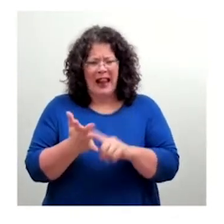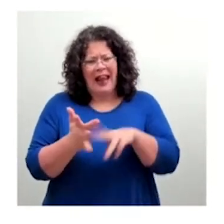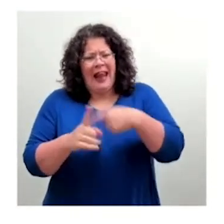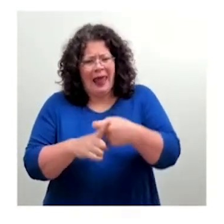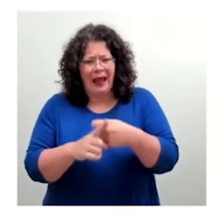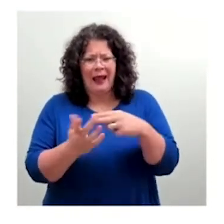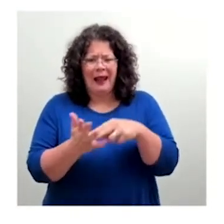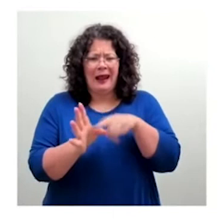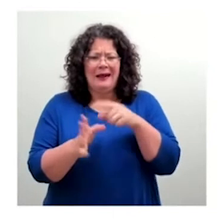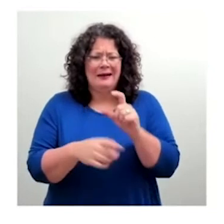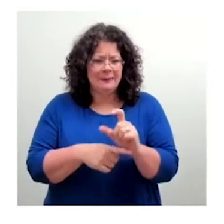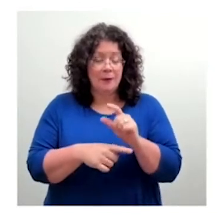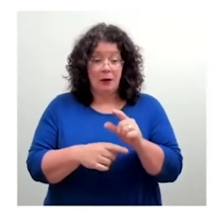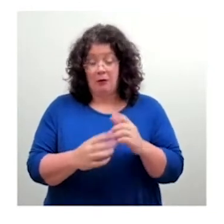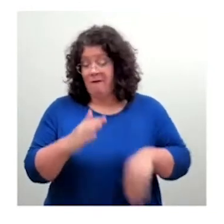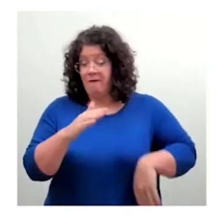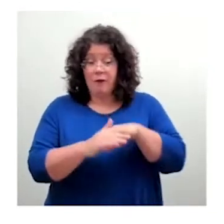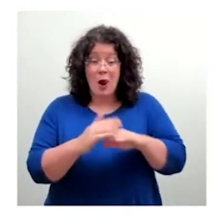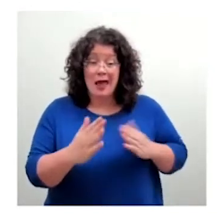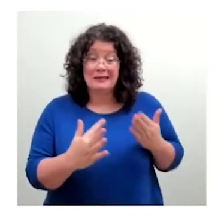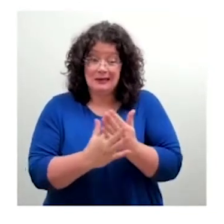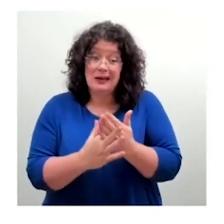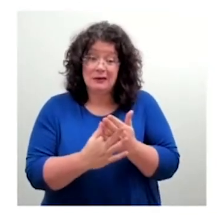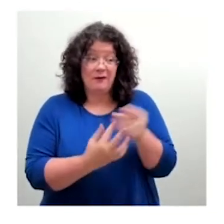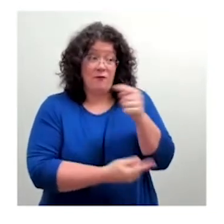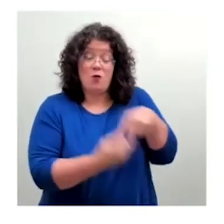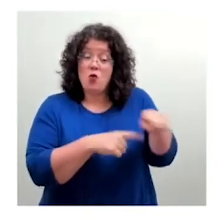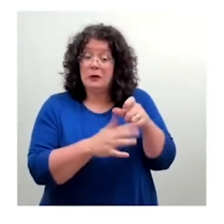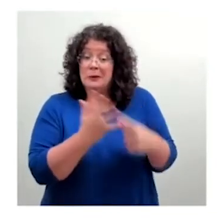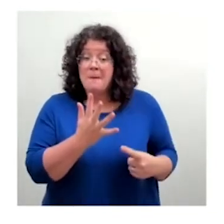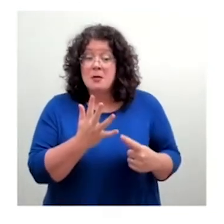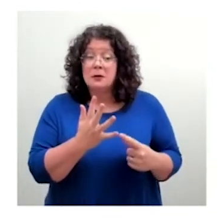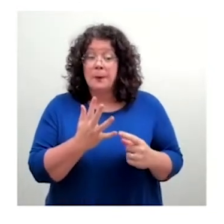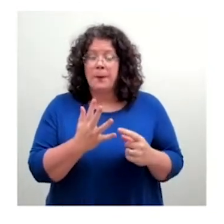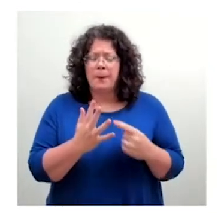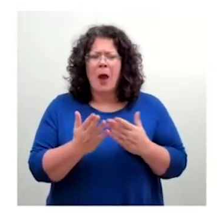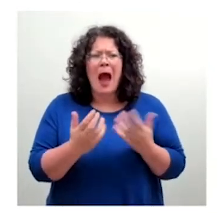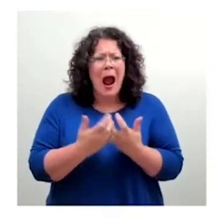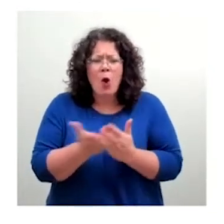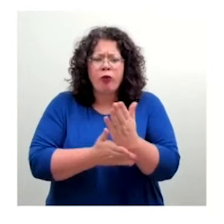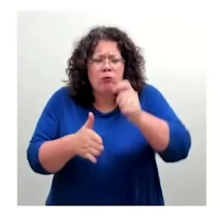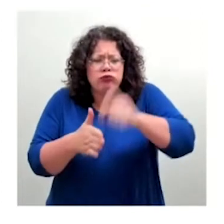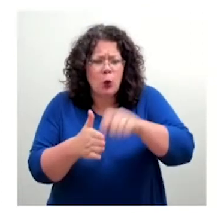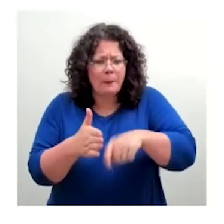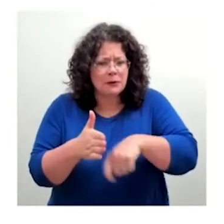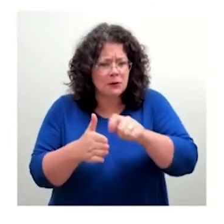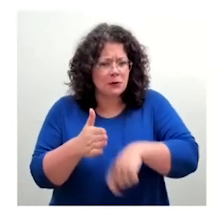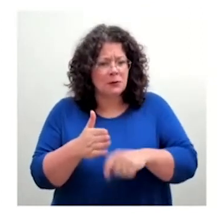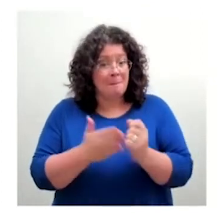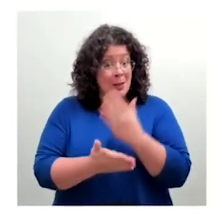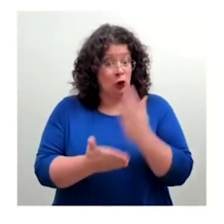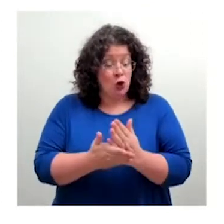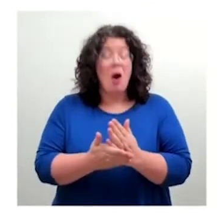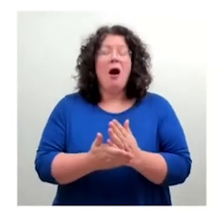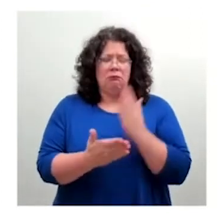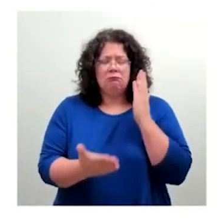actually getting data for this on a constant basis, because there's a data deficit when it comes to delivering things to